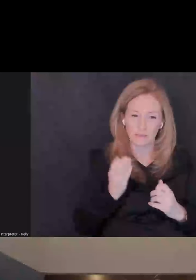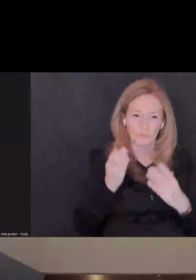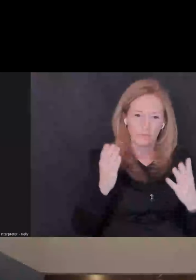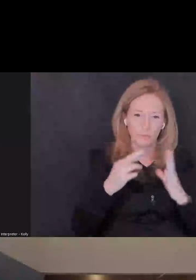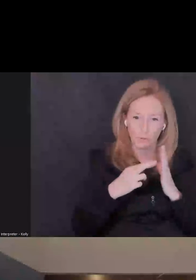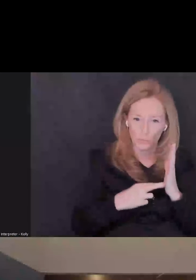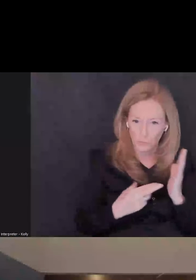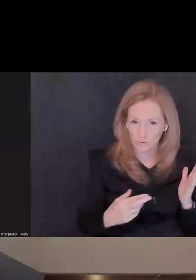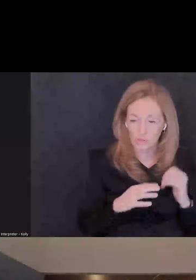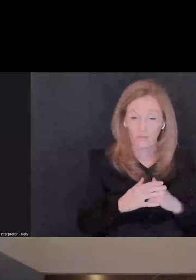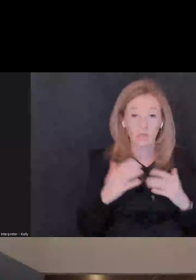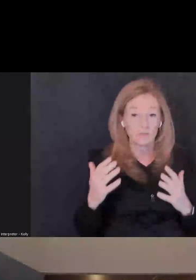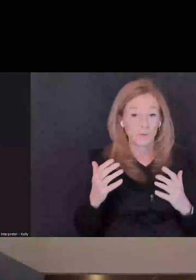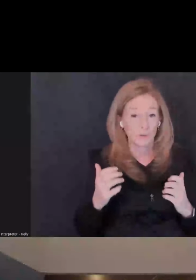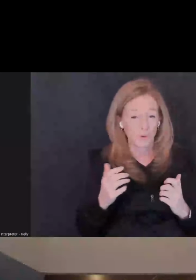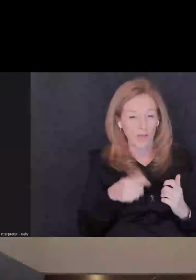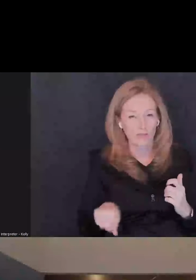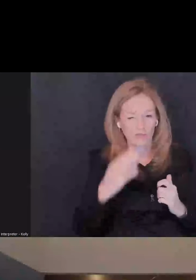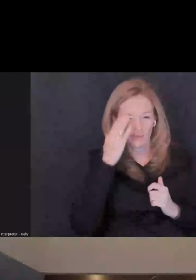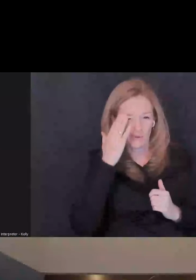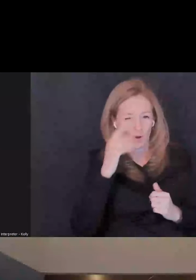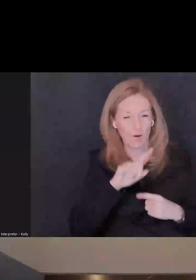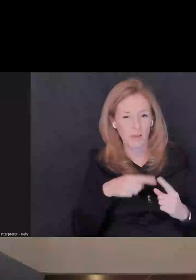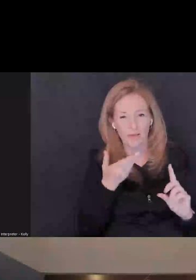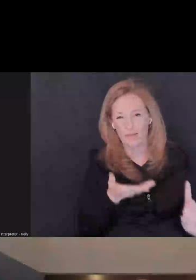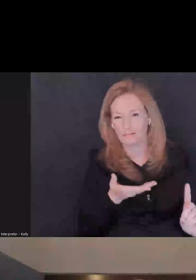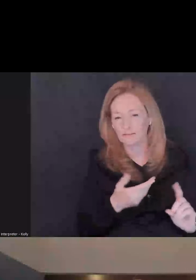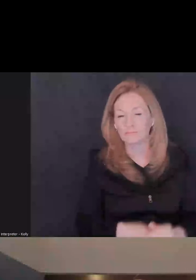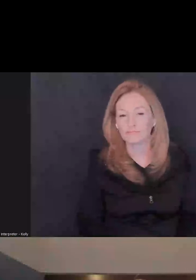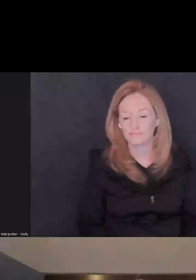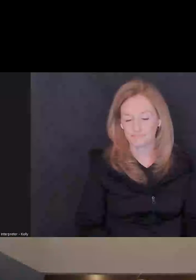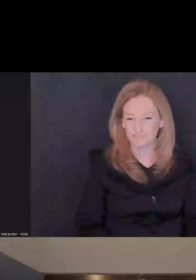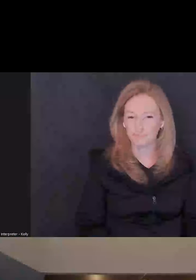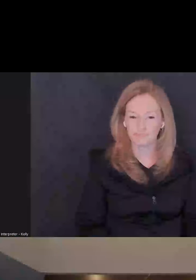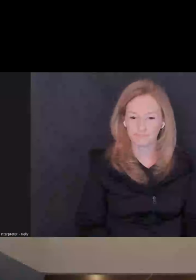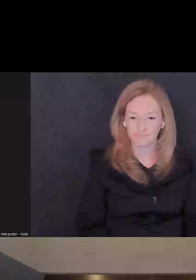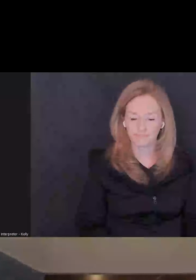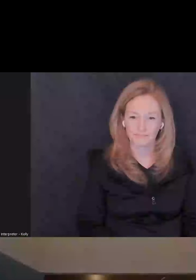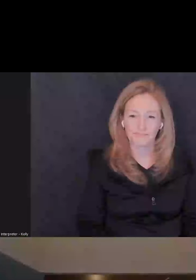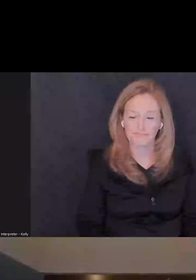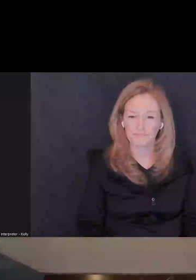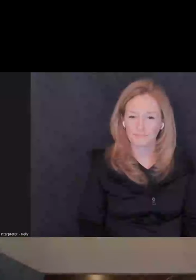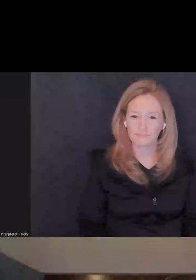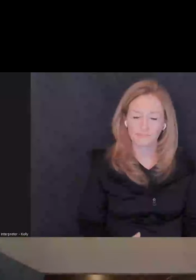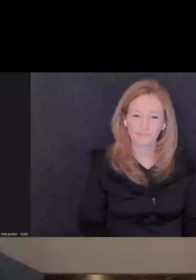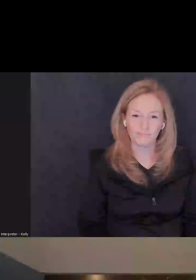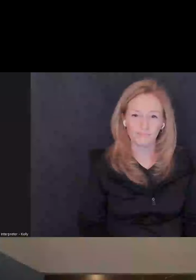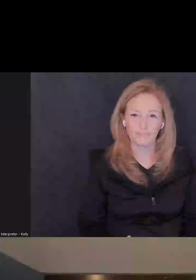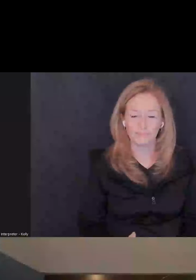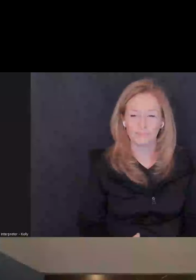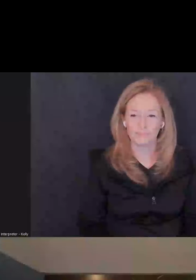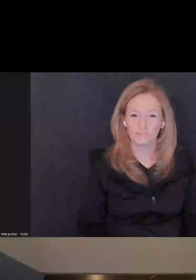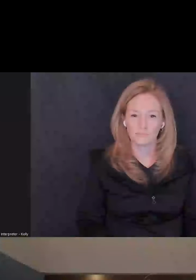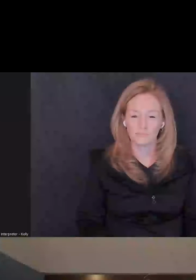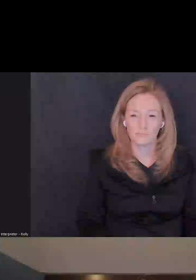to bring that to your attention so that you are aware of it and that you can provide input